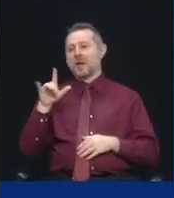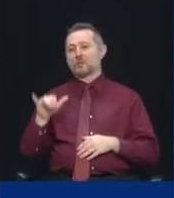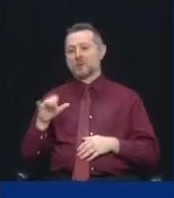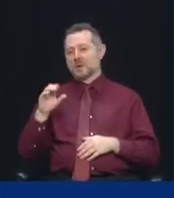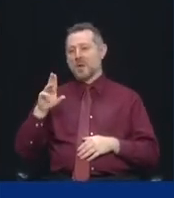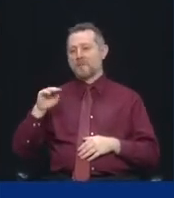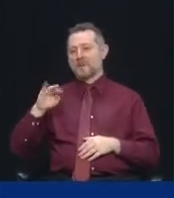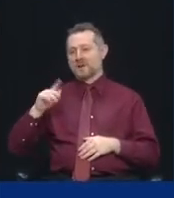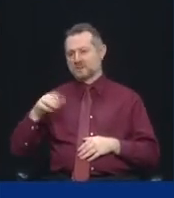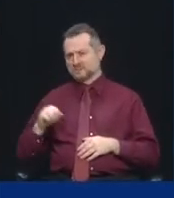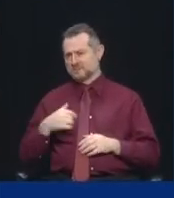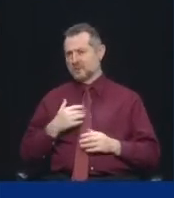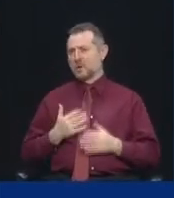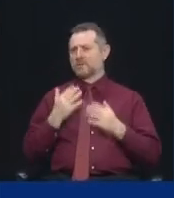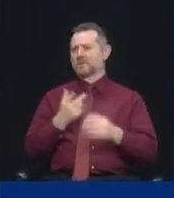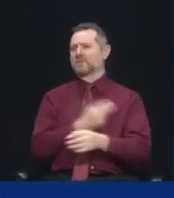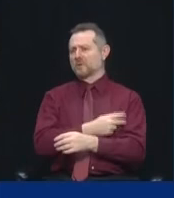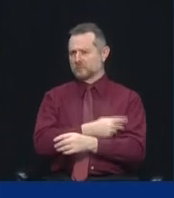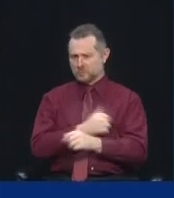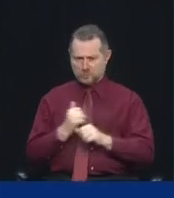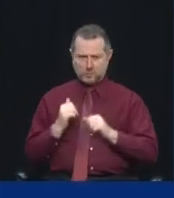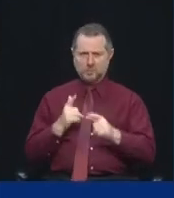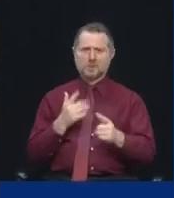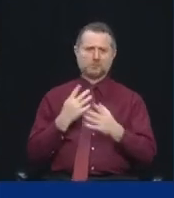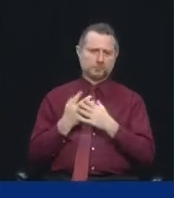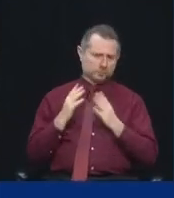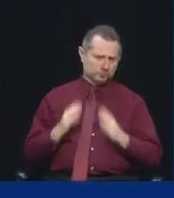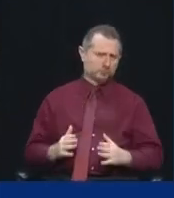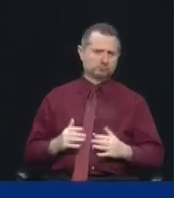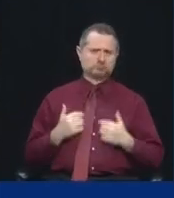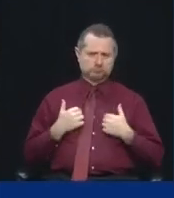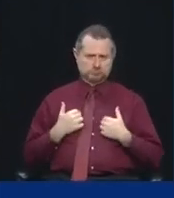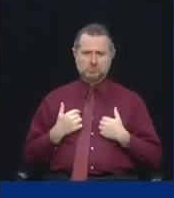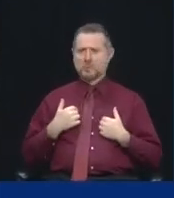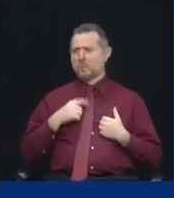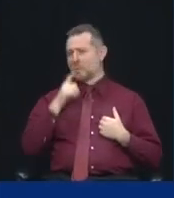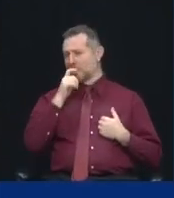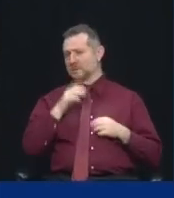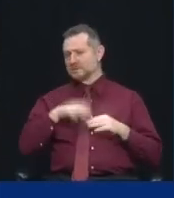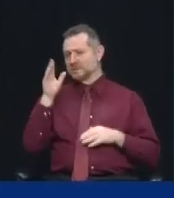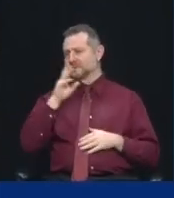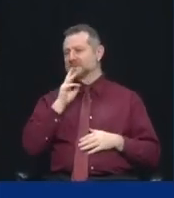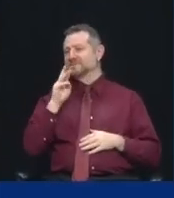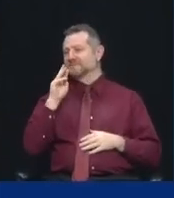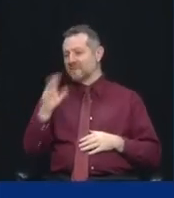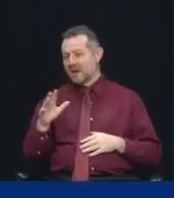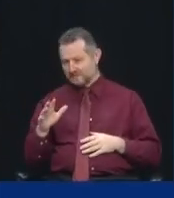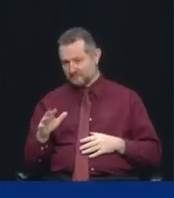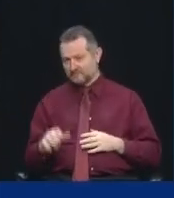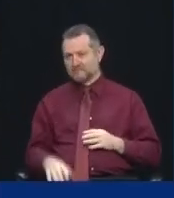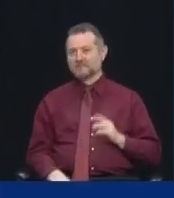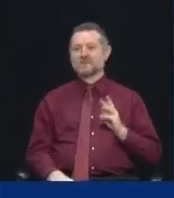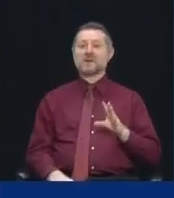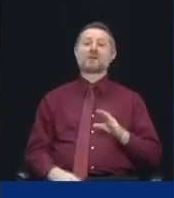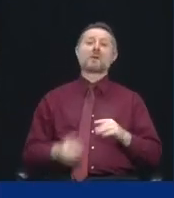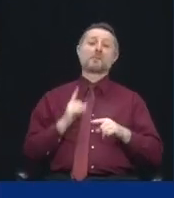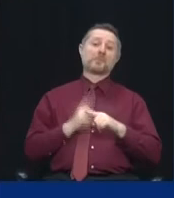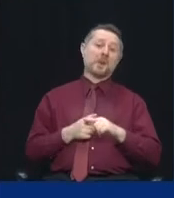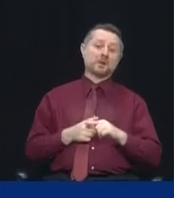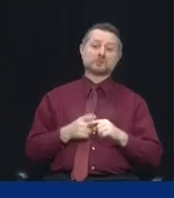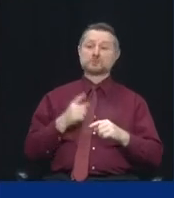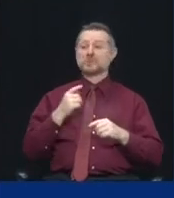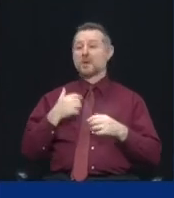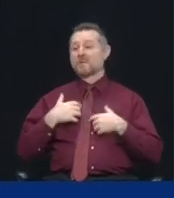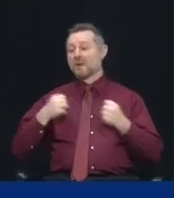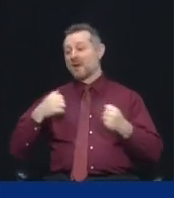I can let you know that we have offered the vaccine to all incarcerated individuals that are 65 plus, also all individuals with